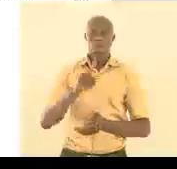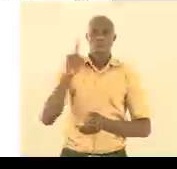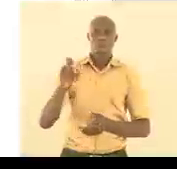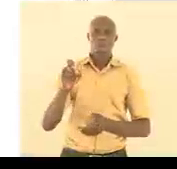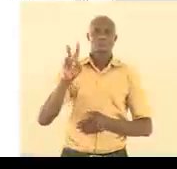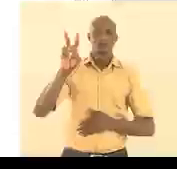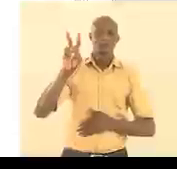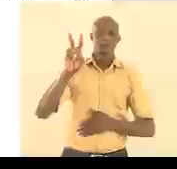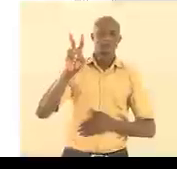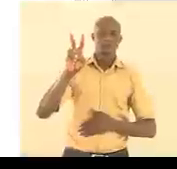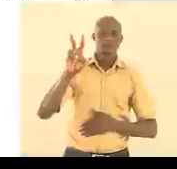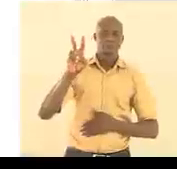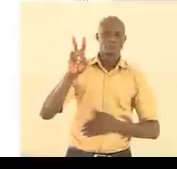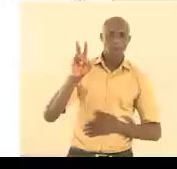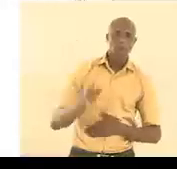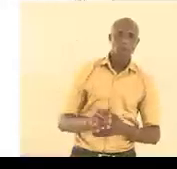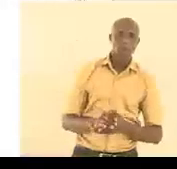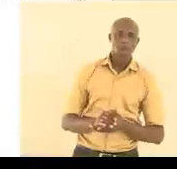Question two.